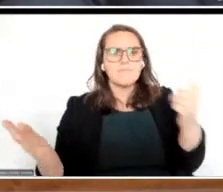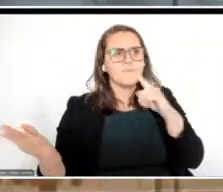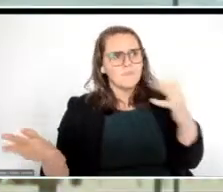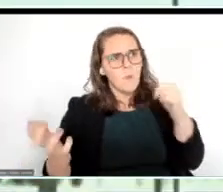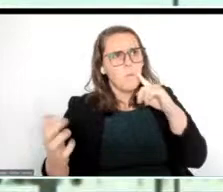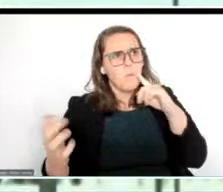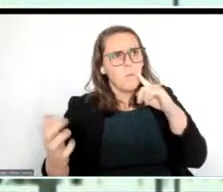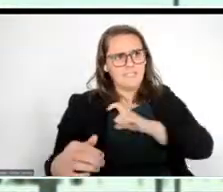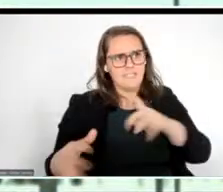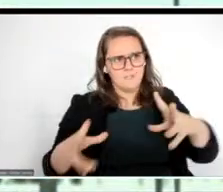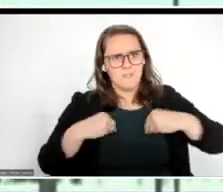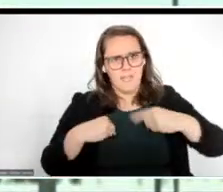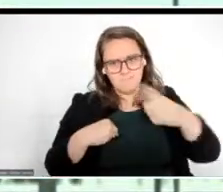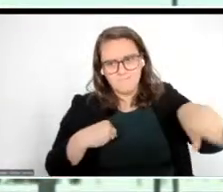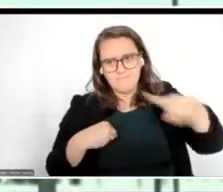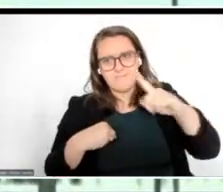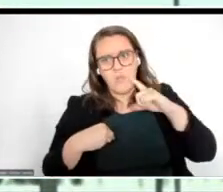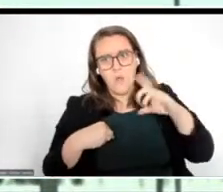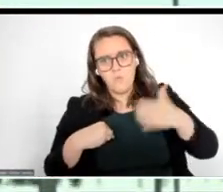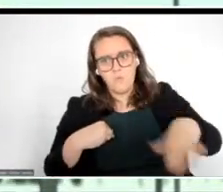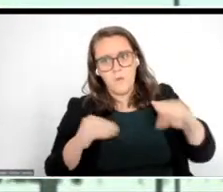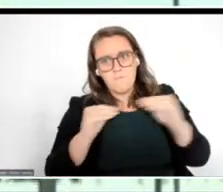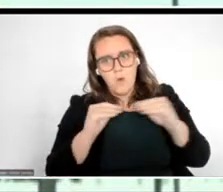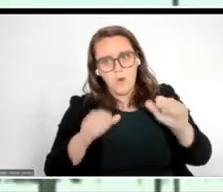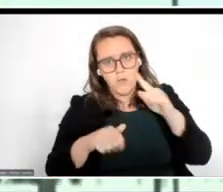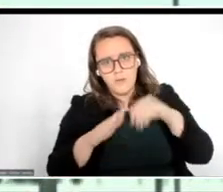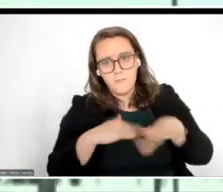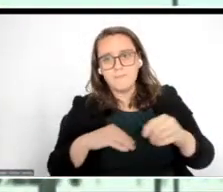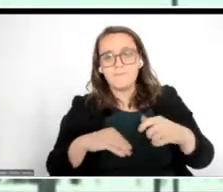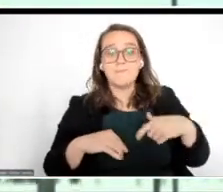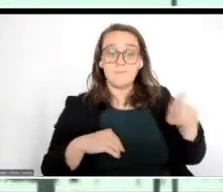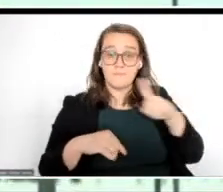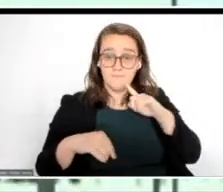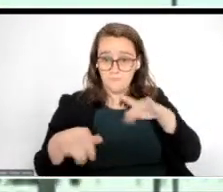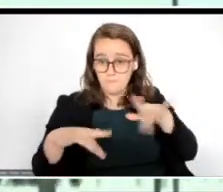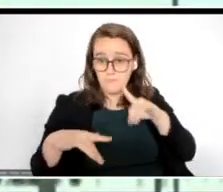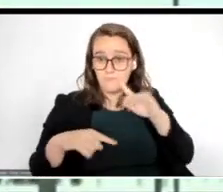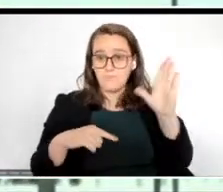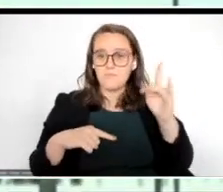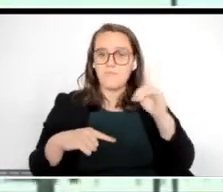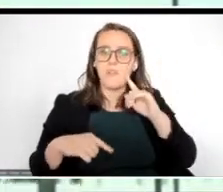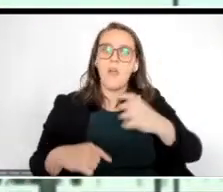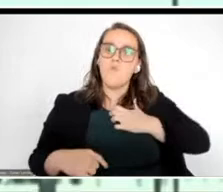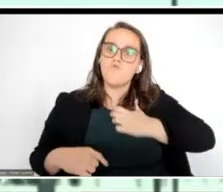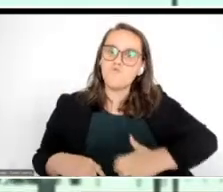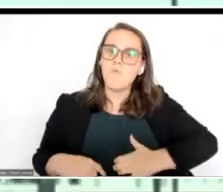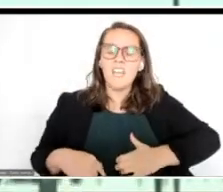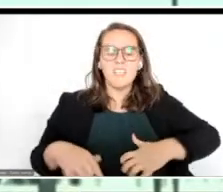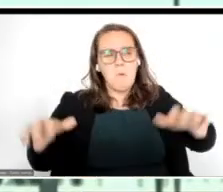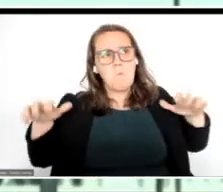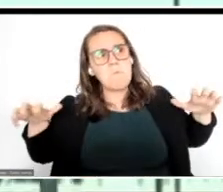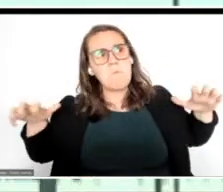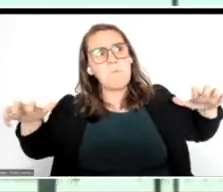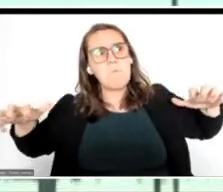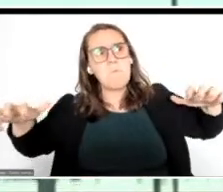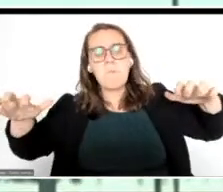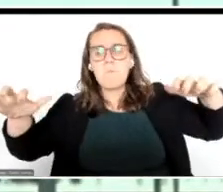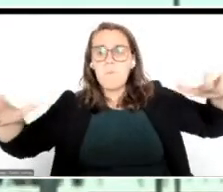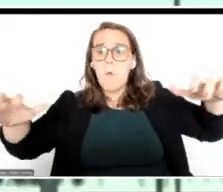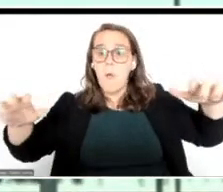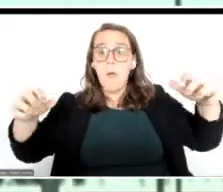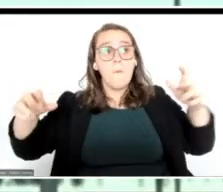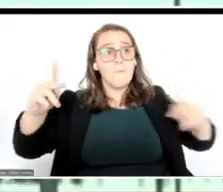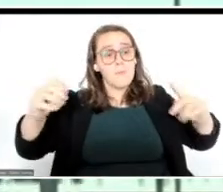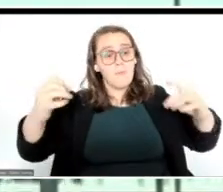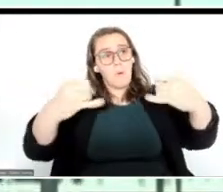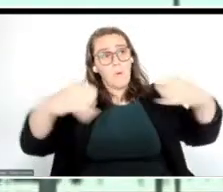And I'd love to have if those tens of thousands of people would be allowed, the military, the Secret